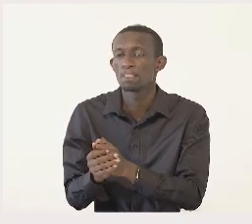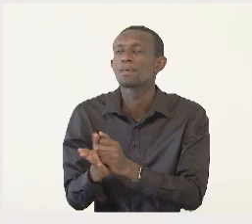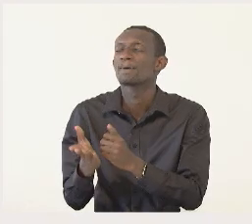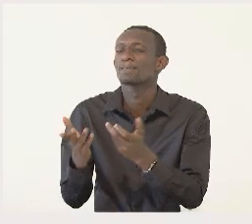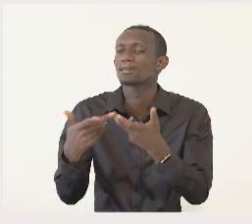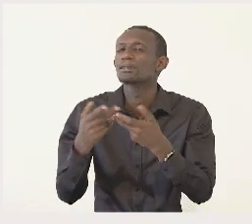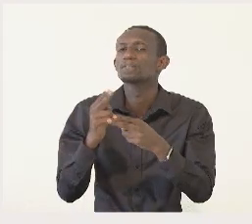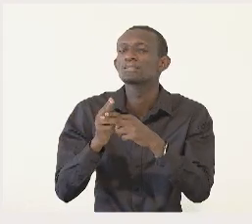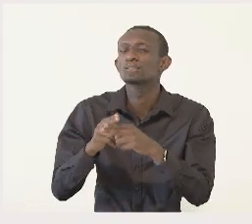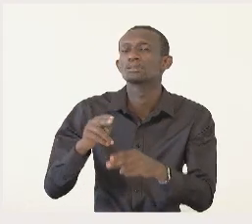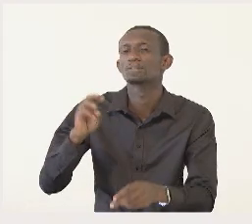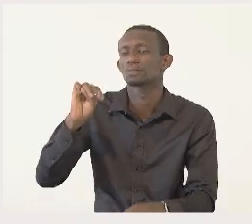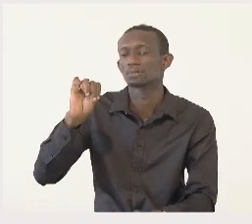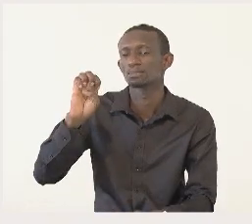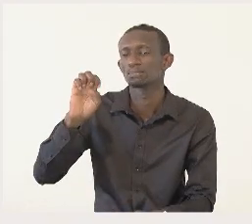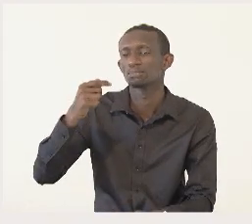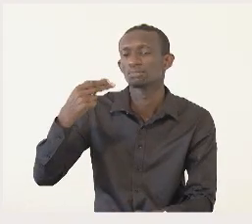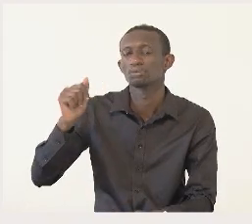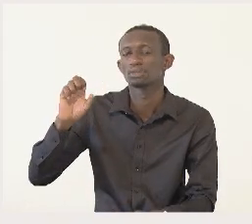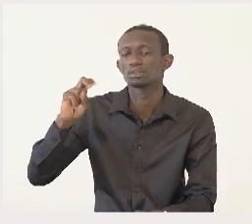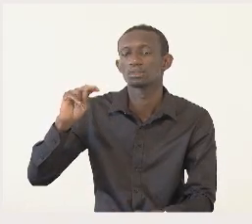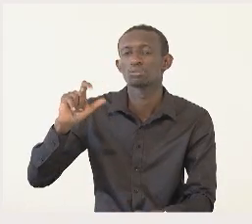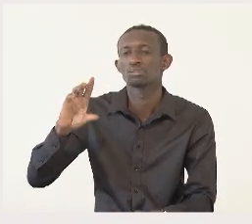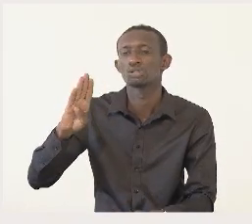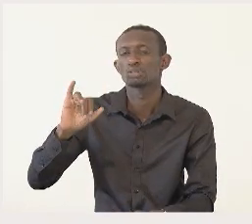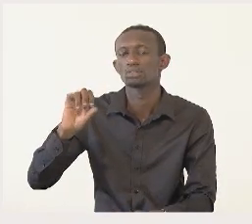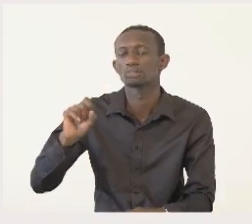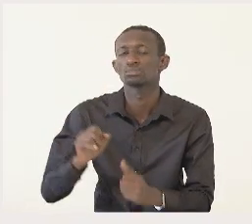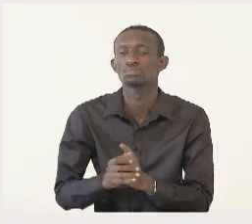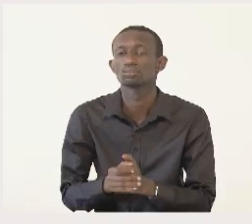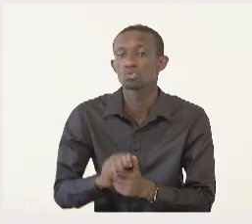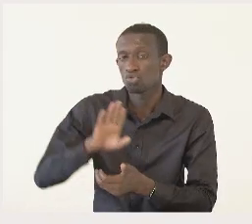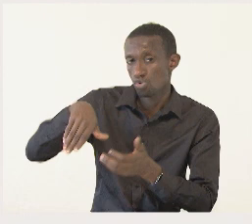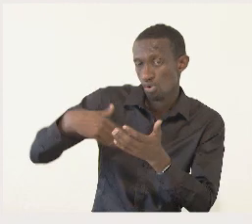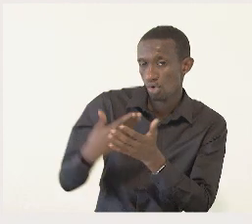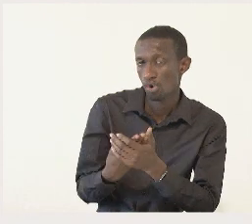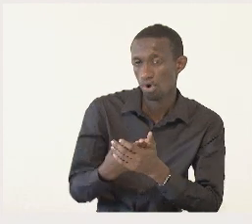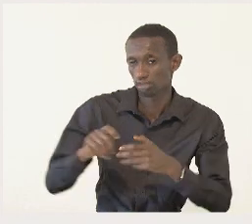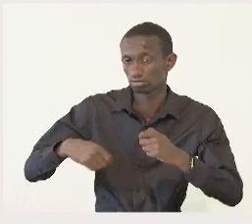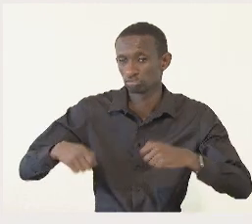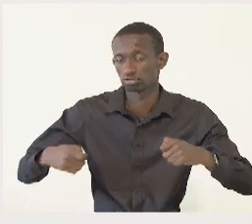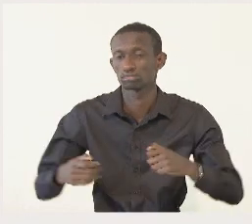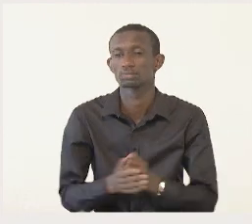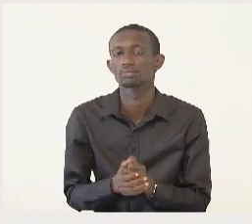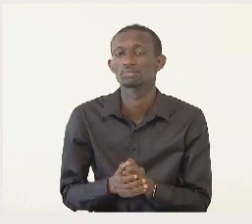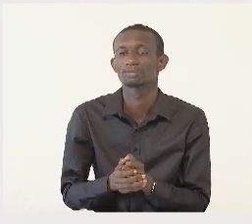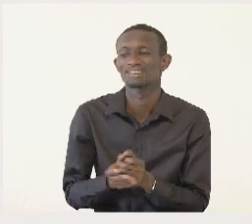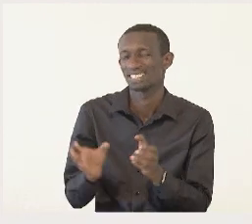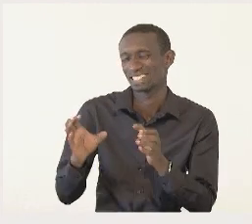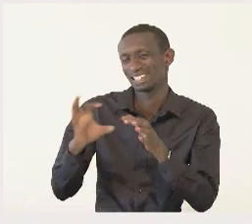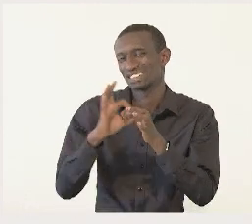as metabolism. So if I try to highlight, all these reactions are collectively referred to